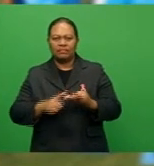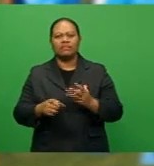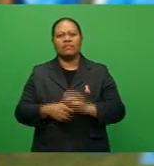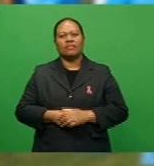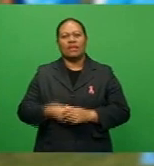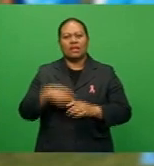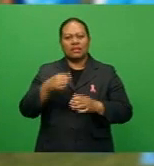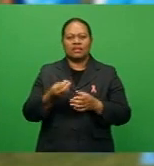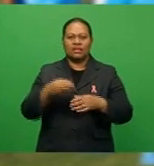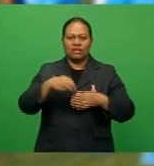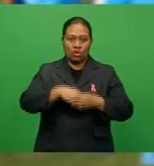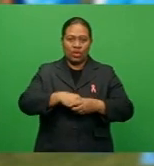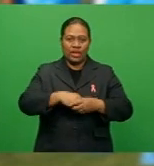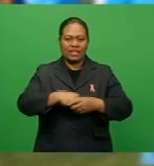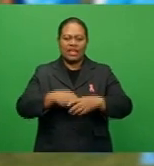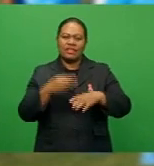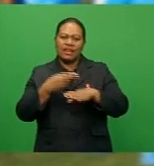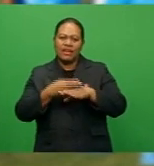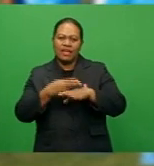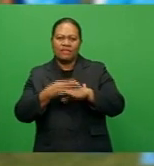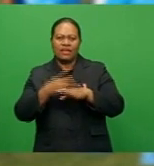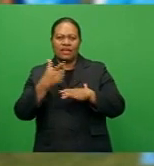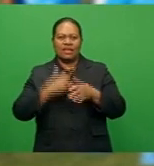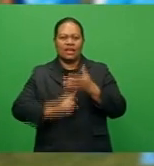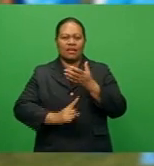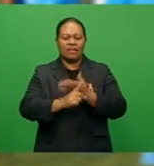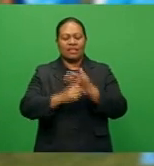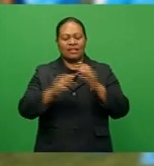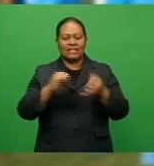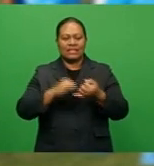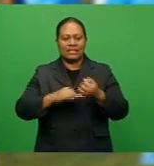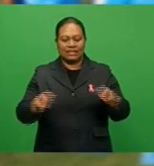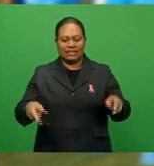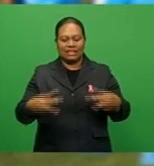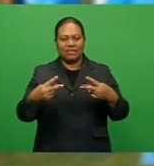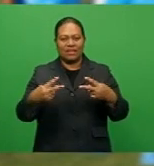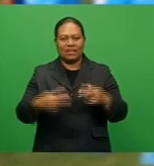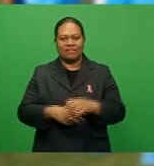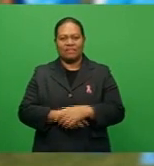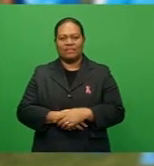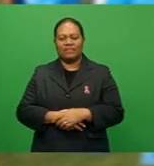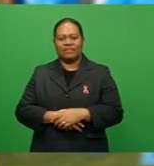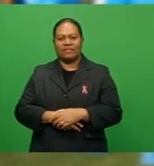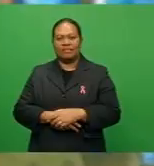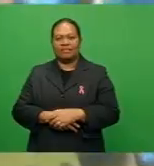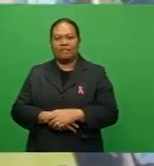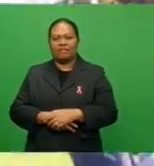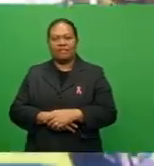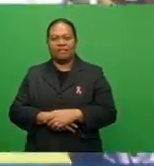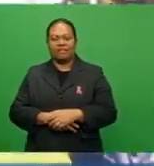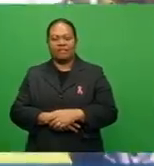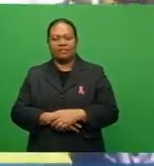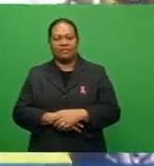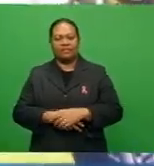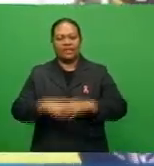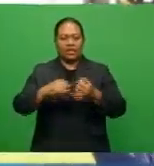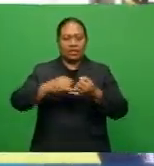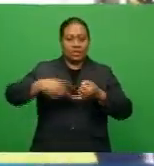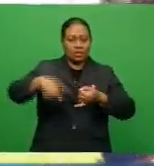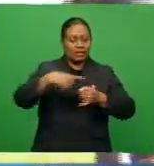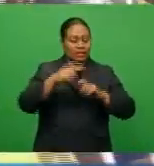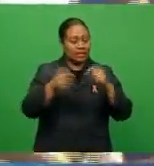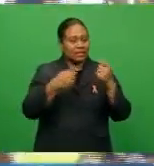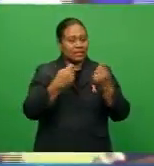have been released to join Navy in the Escort Shield semi-finals. Tali Materkula reports. The Suva team